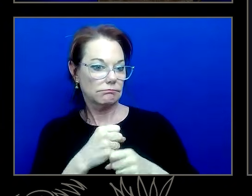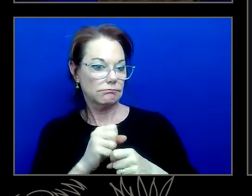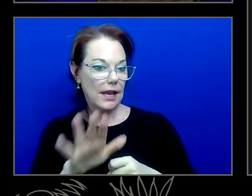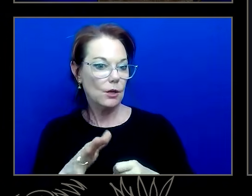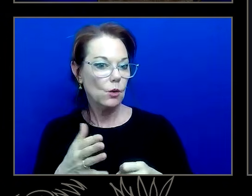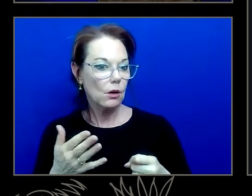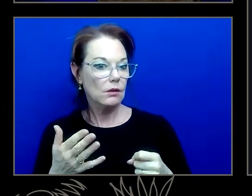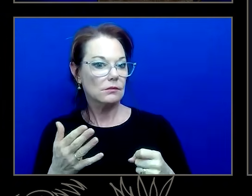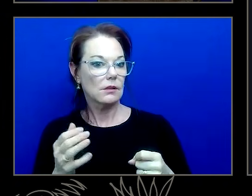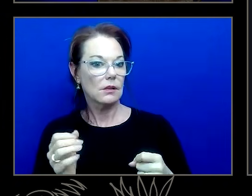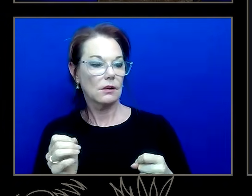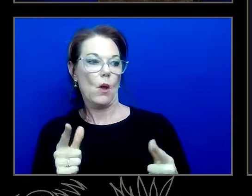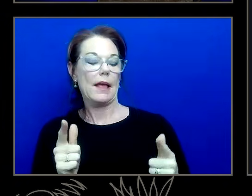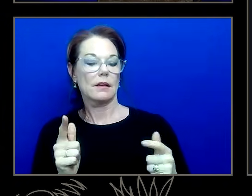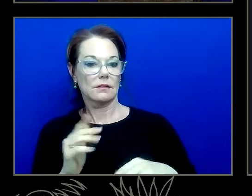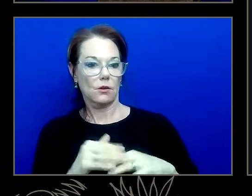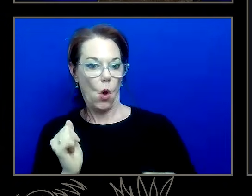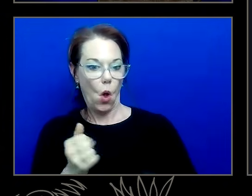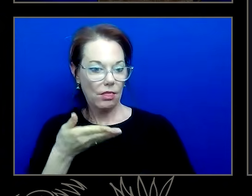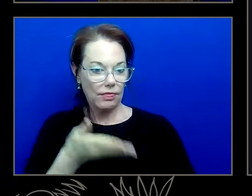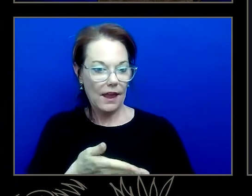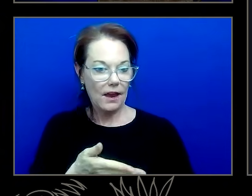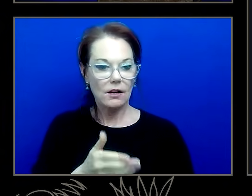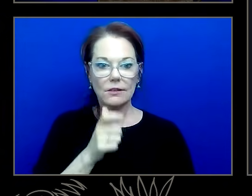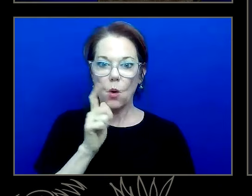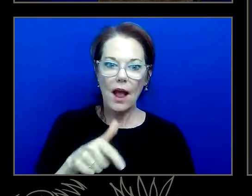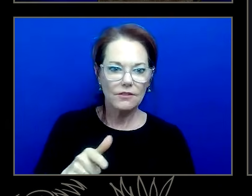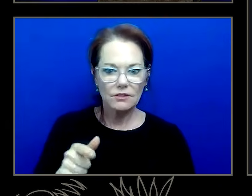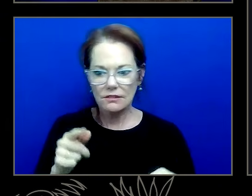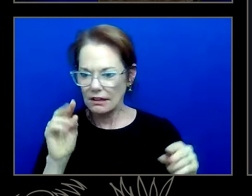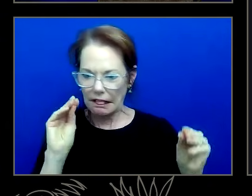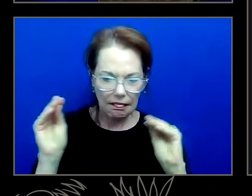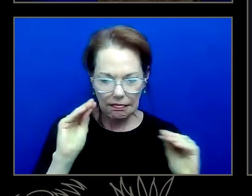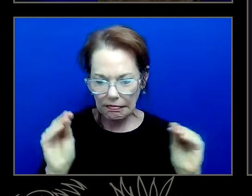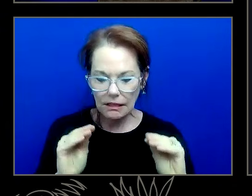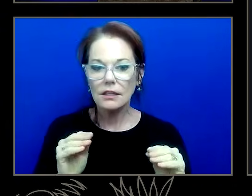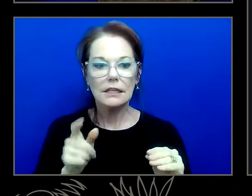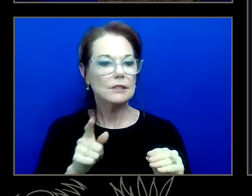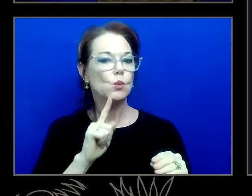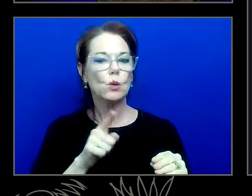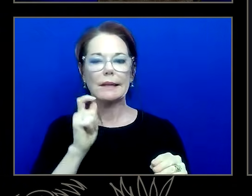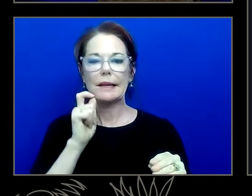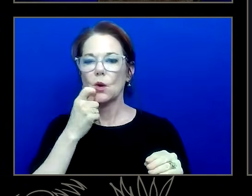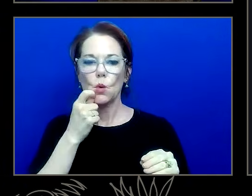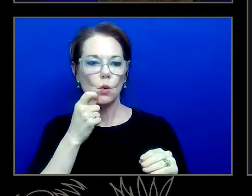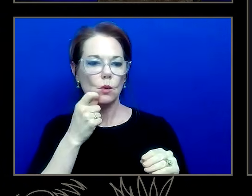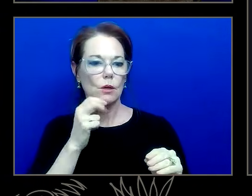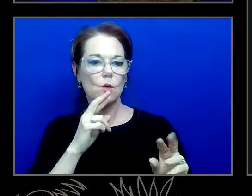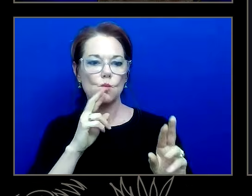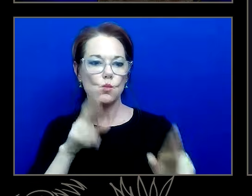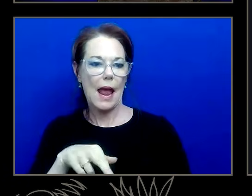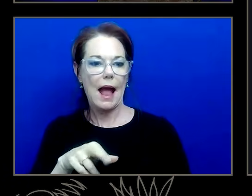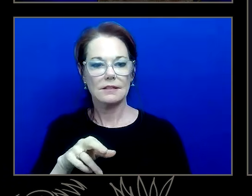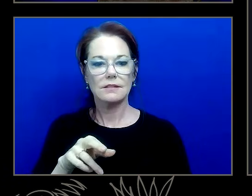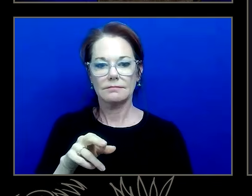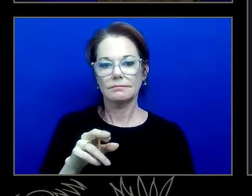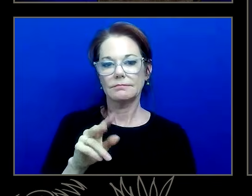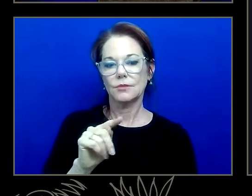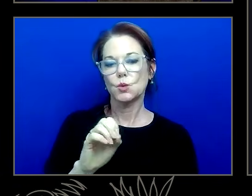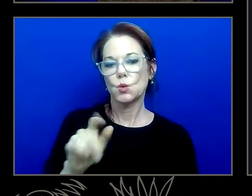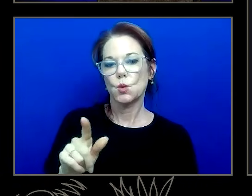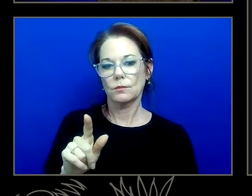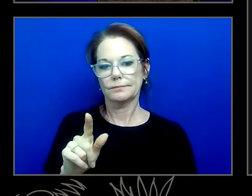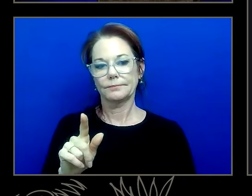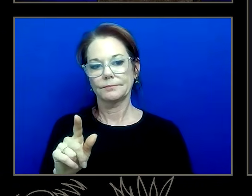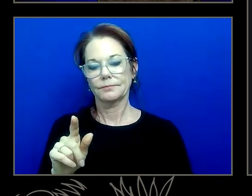that variable without having to do all of that Boolean juggling. So this is a very cool React 19 hook that you could use.